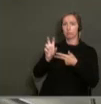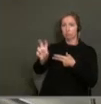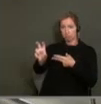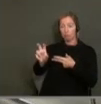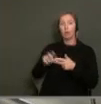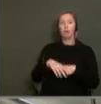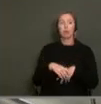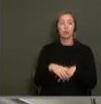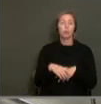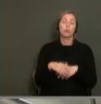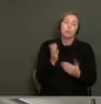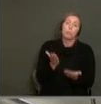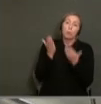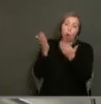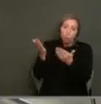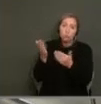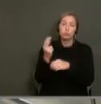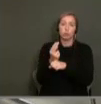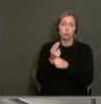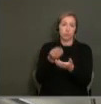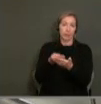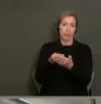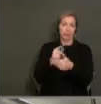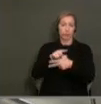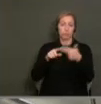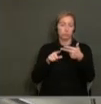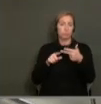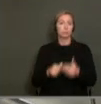being proposed to be utilized for.